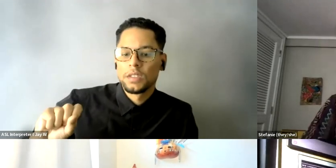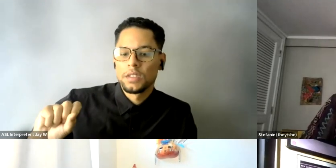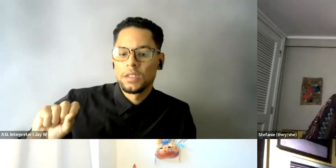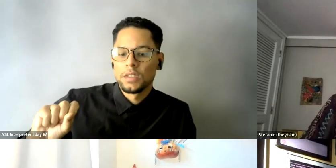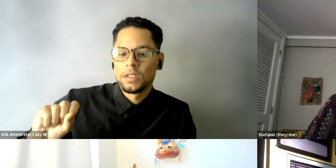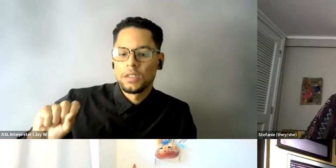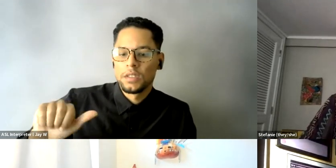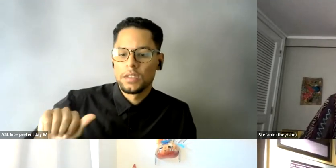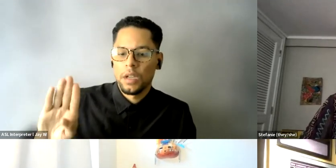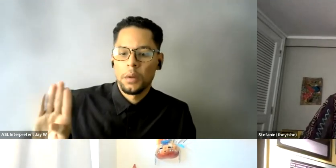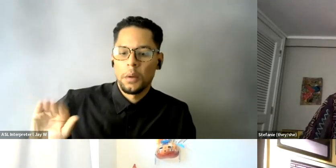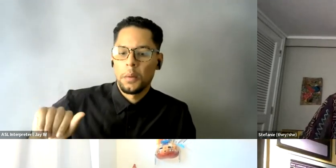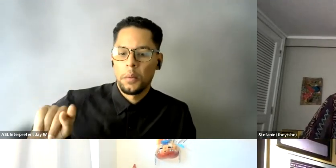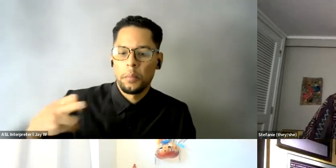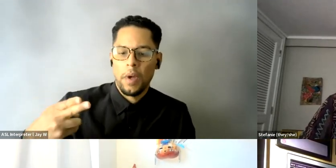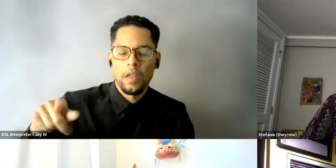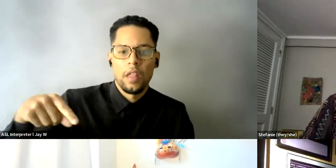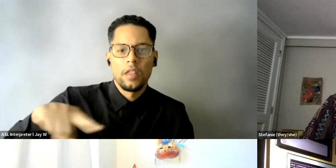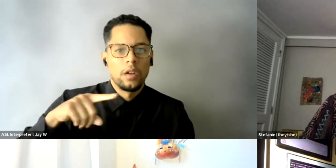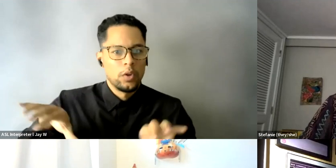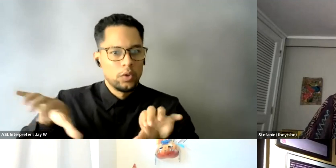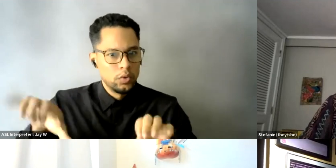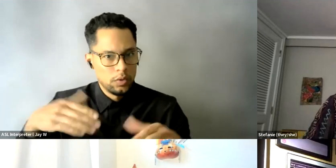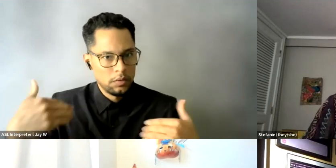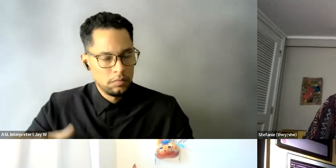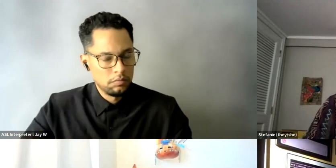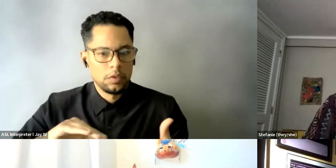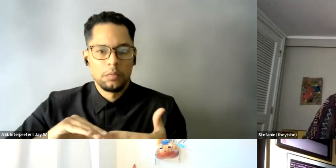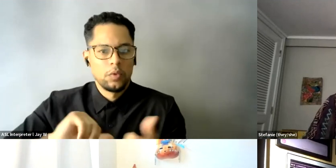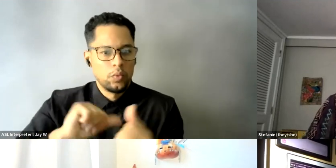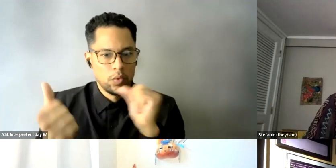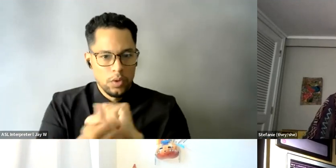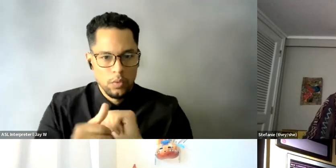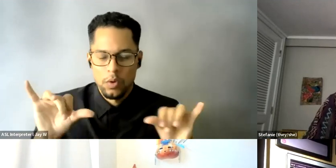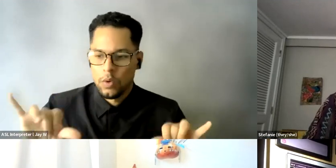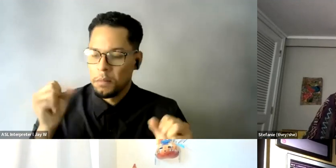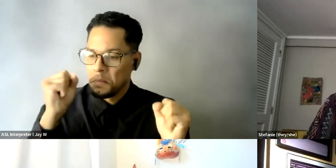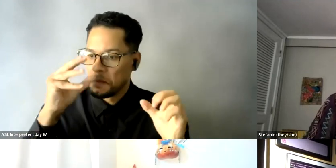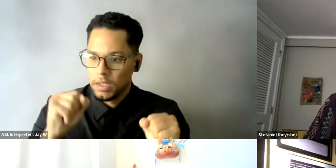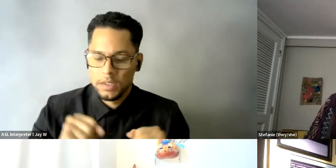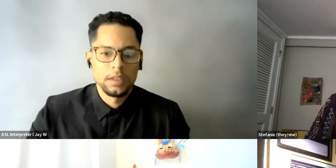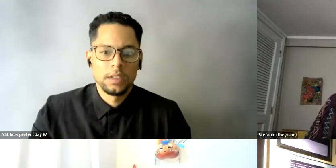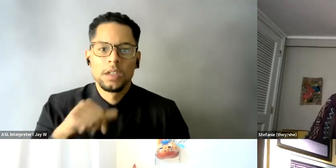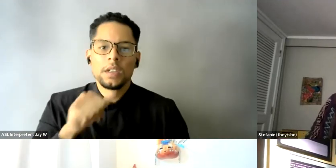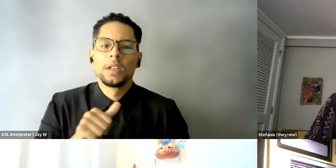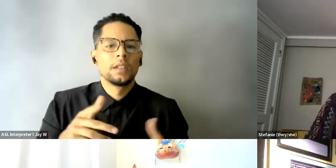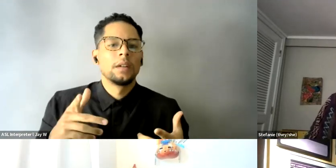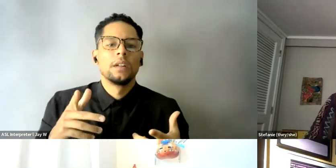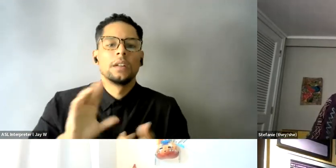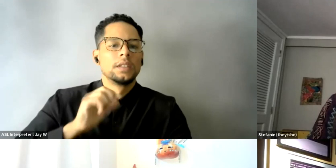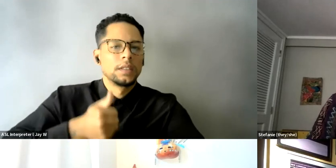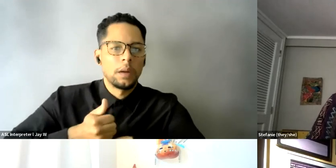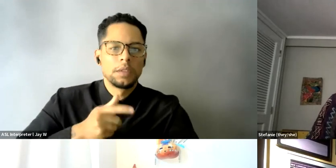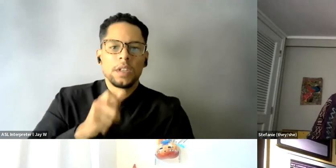doing some great community transformative work. And the basis is not to counter psychiatry,